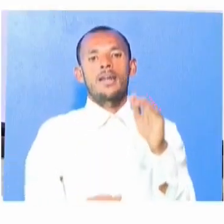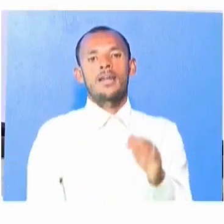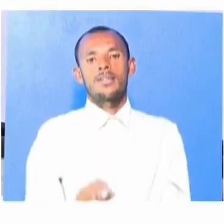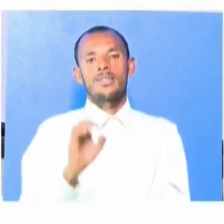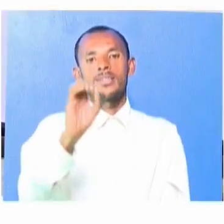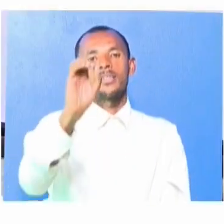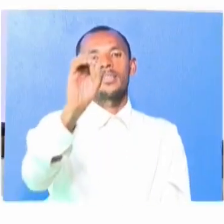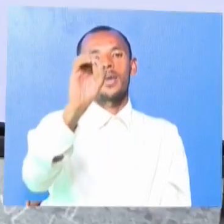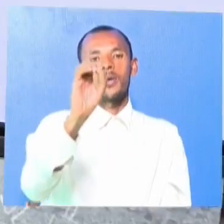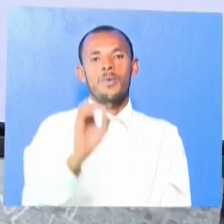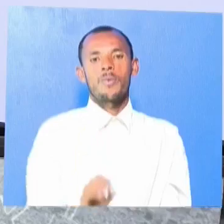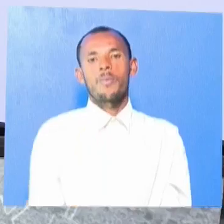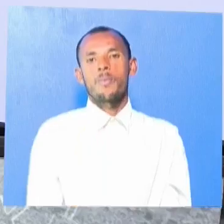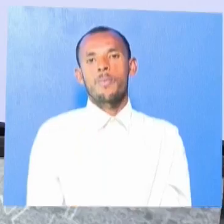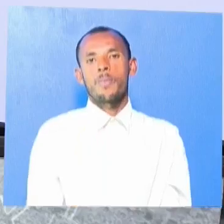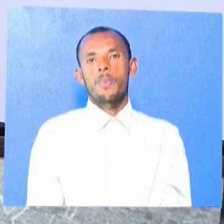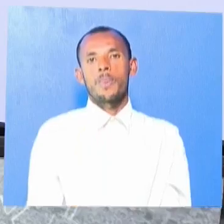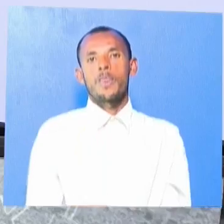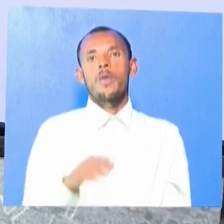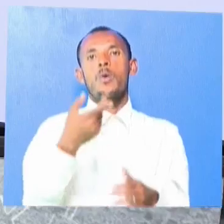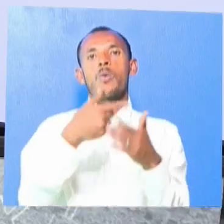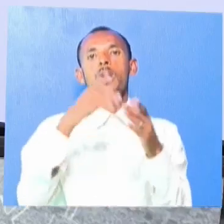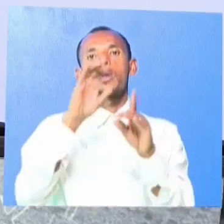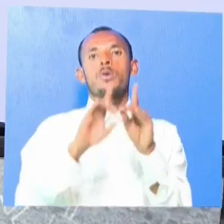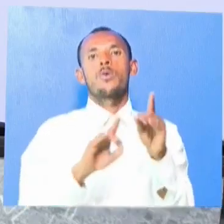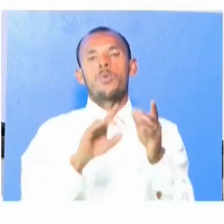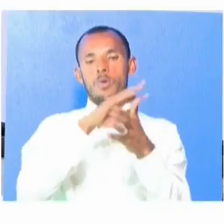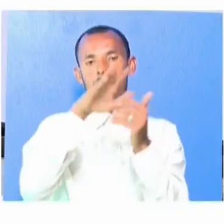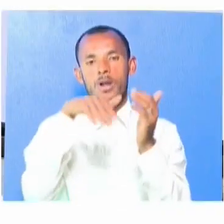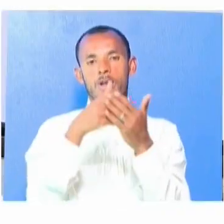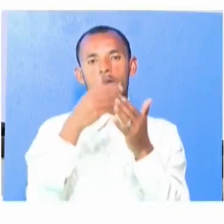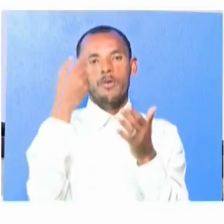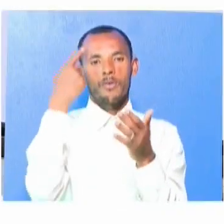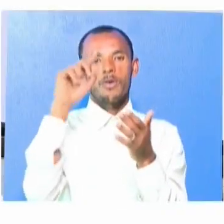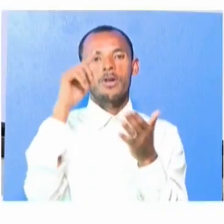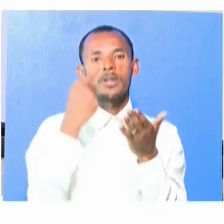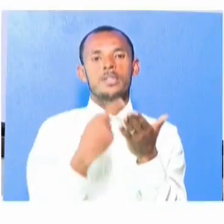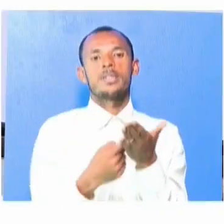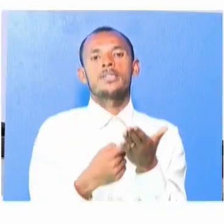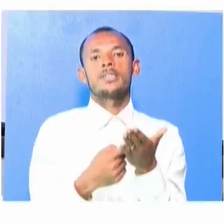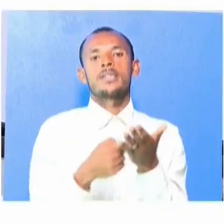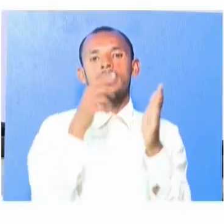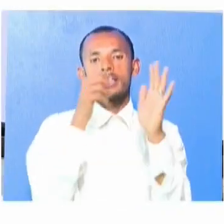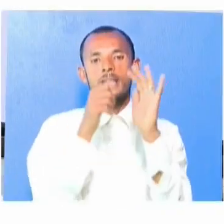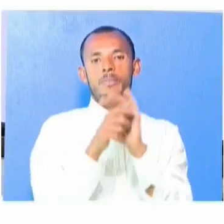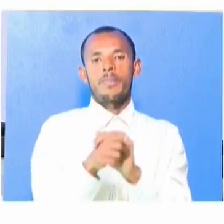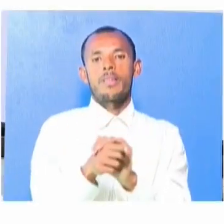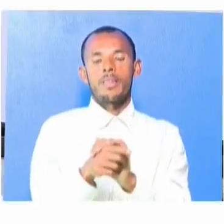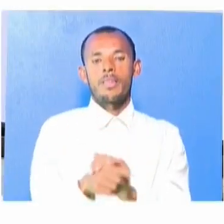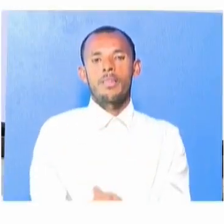0. So, what do you conclude from this example?